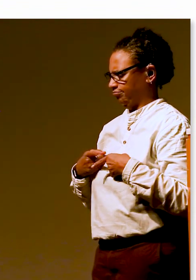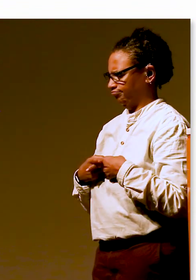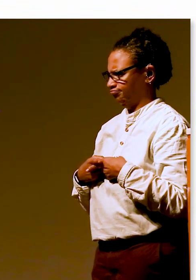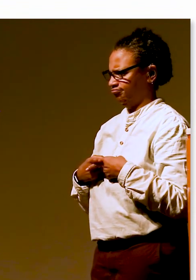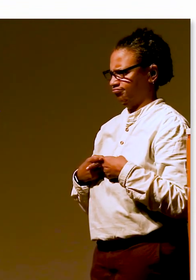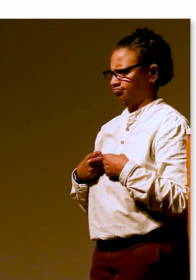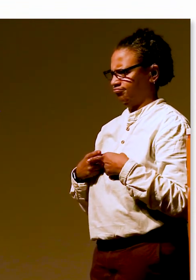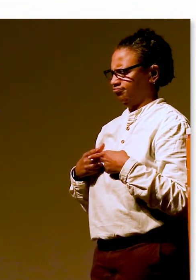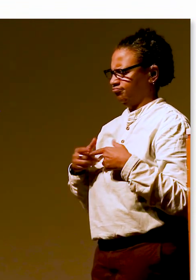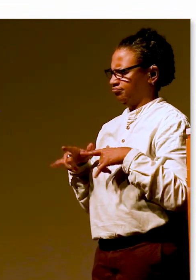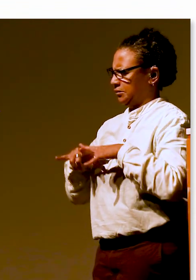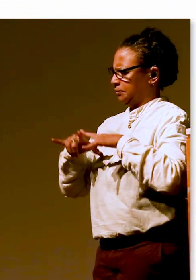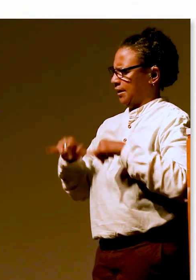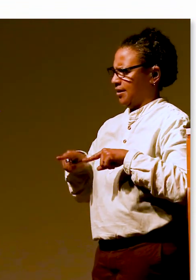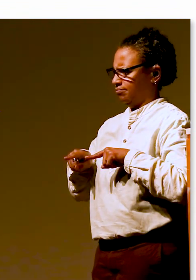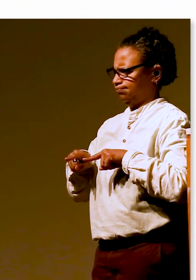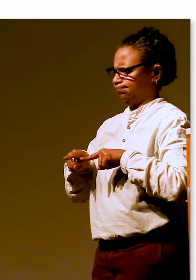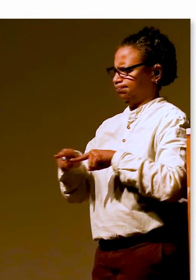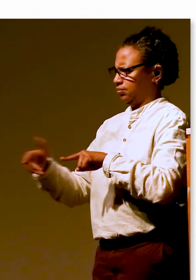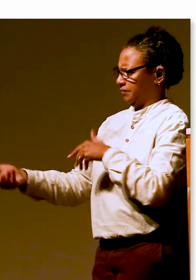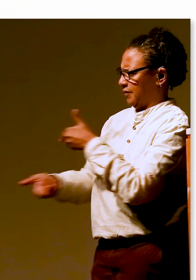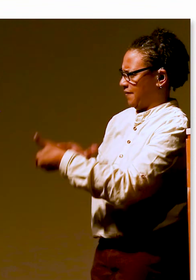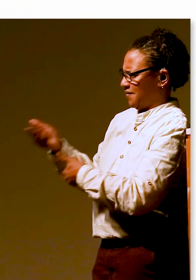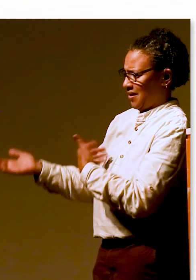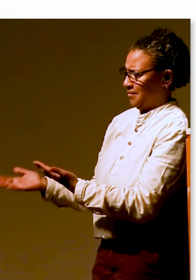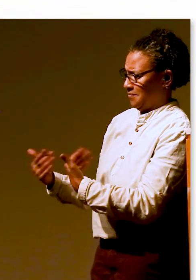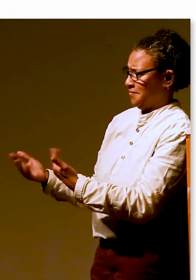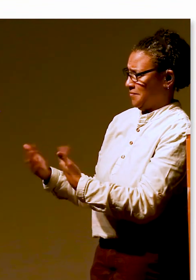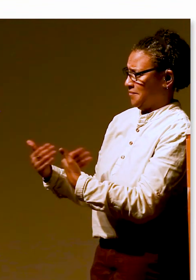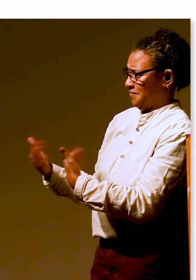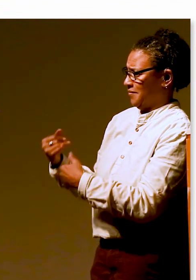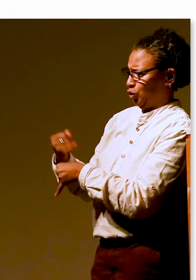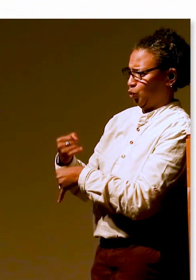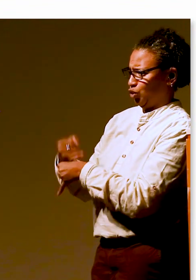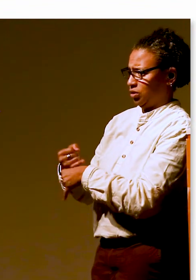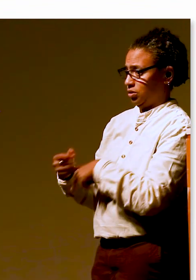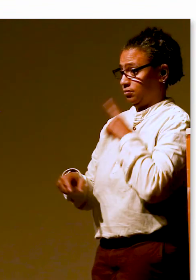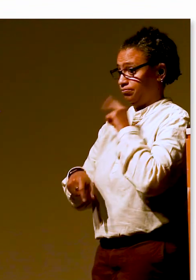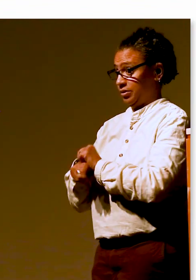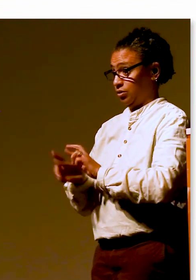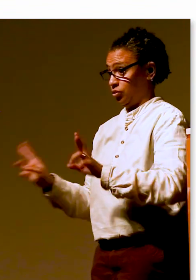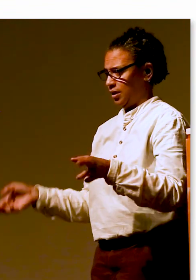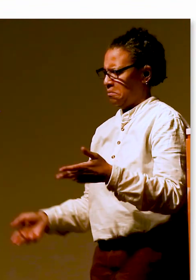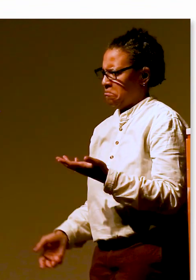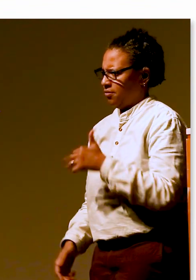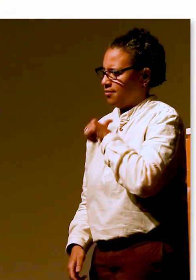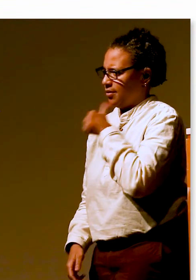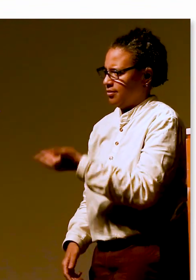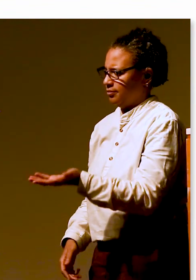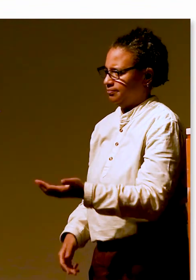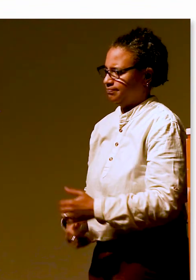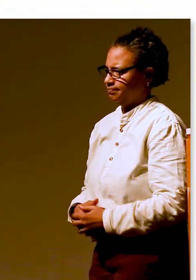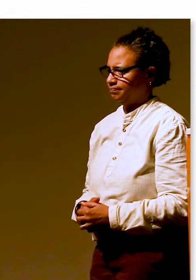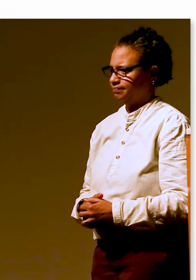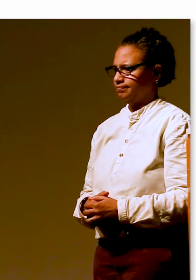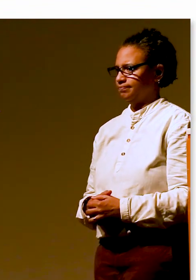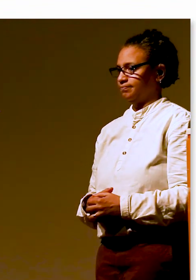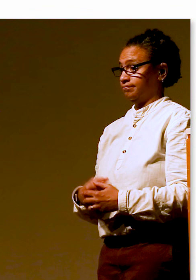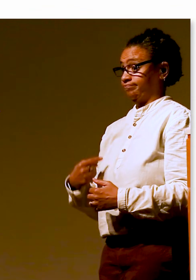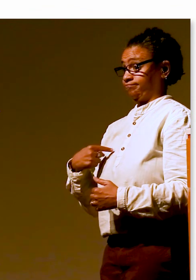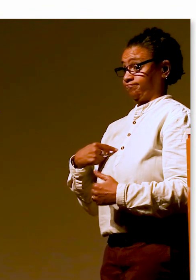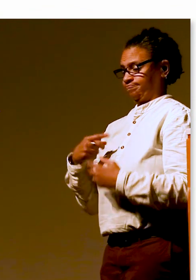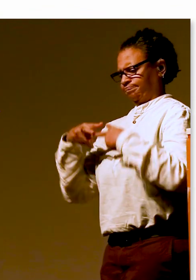the weight of knowing that I'm inviting people into institutions that maybe aren't ready for them yet. And so I was able to work through some of that in that book